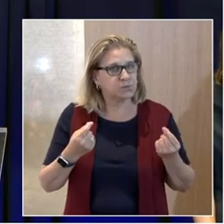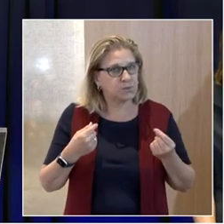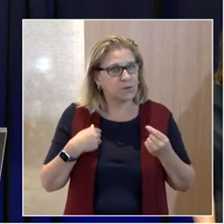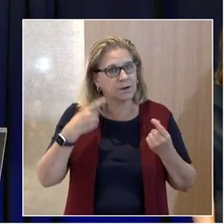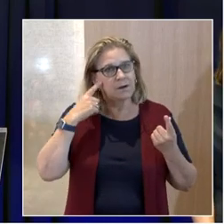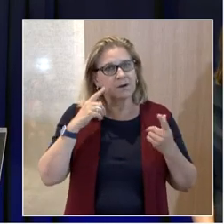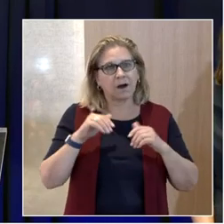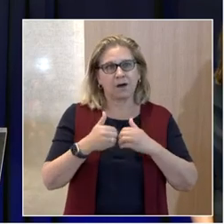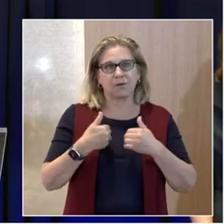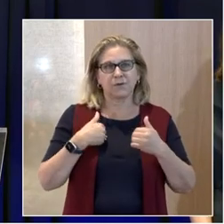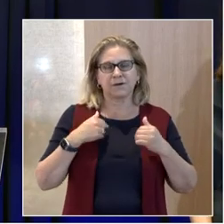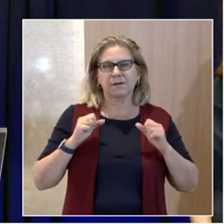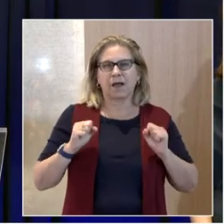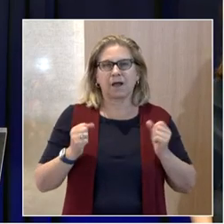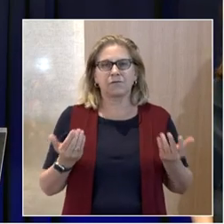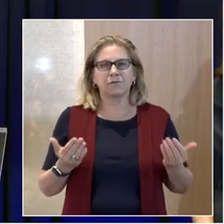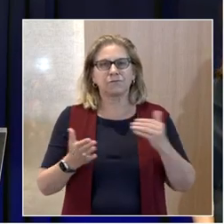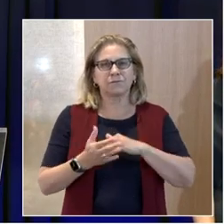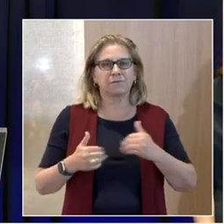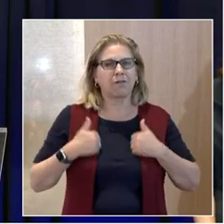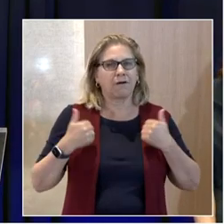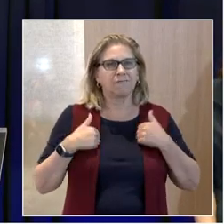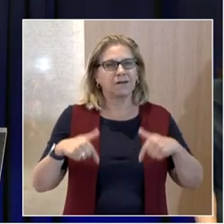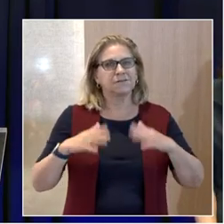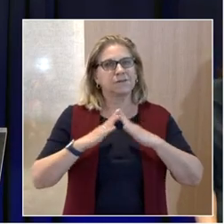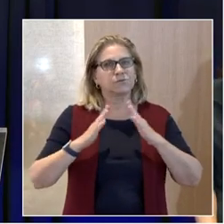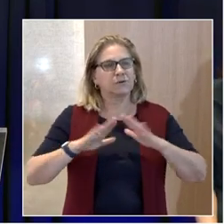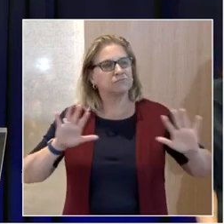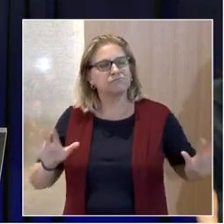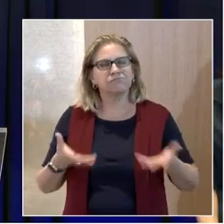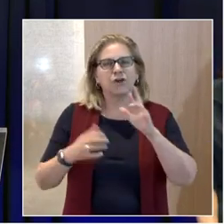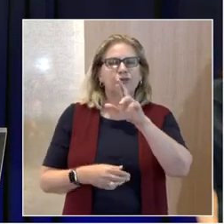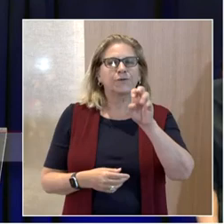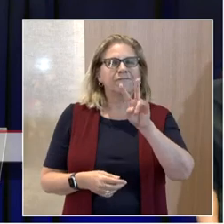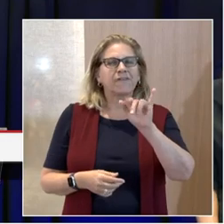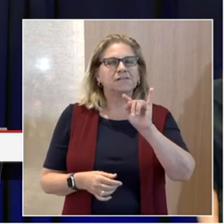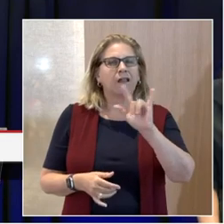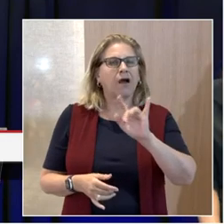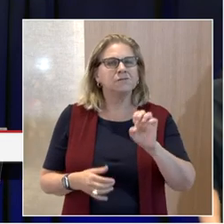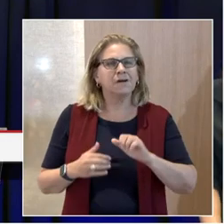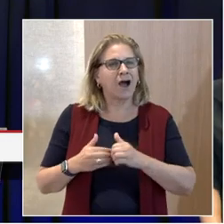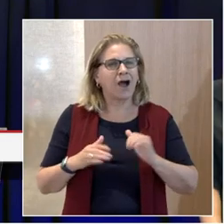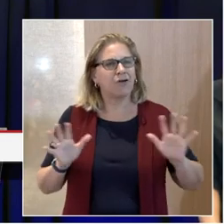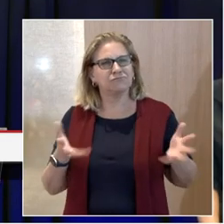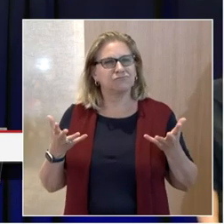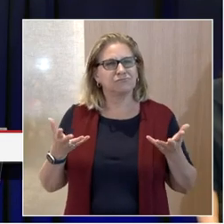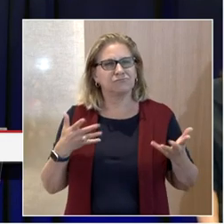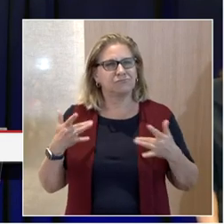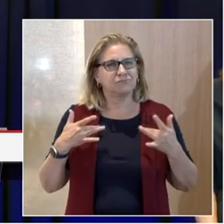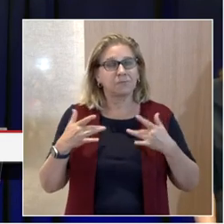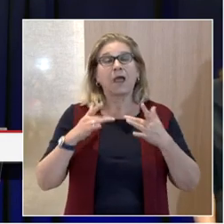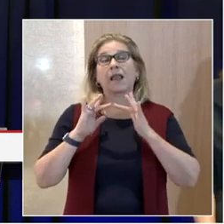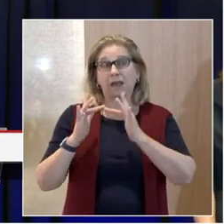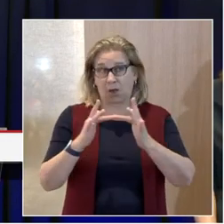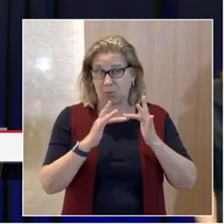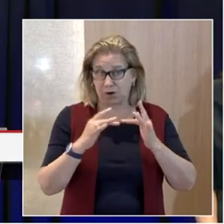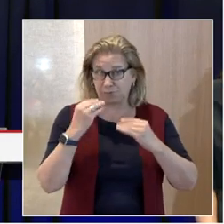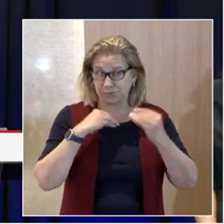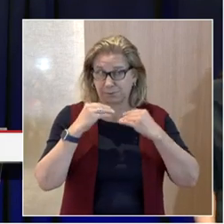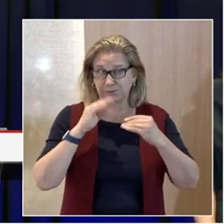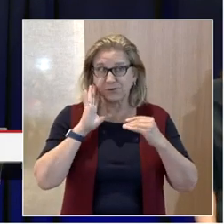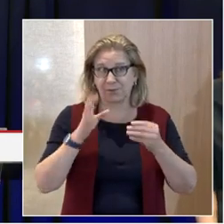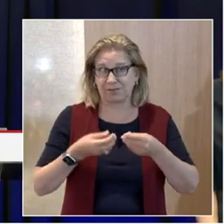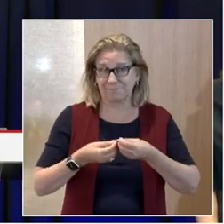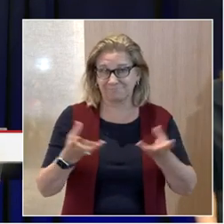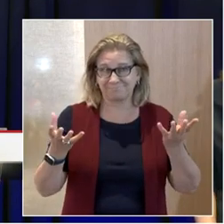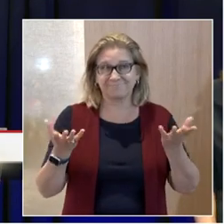our downtown. And then finally, we'll close out with a networking reception. And we'll have an opportunity for you to leave your feedback in